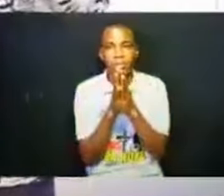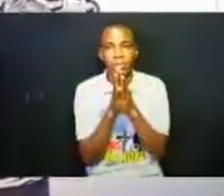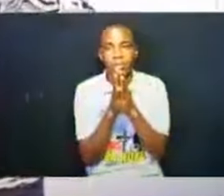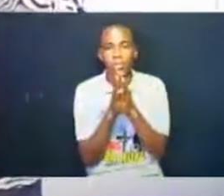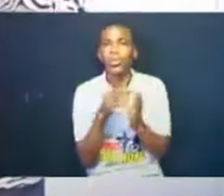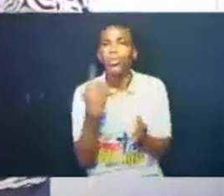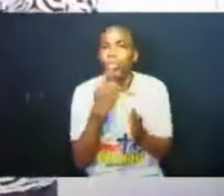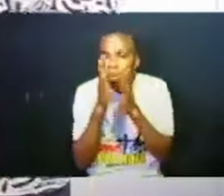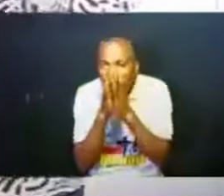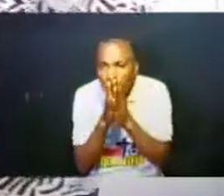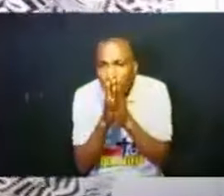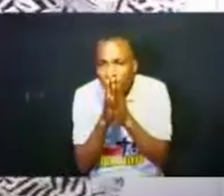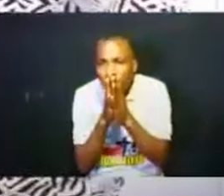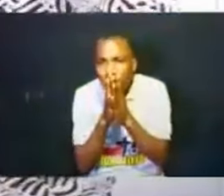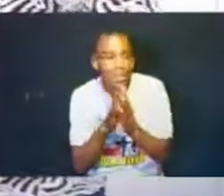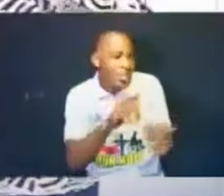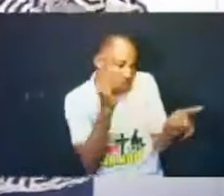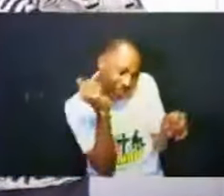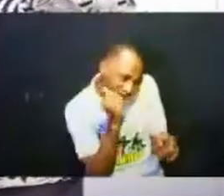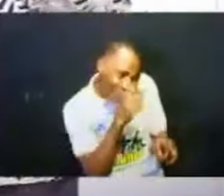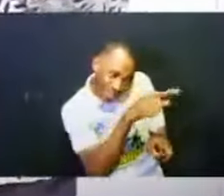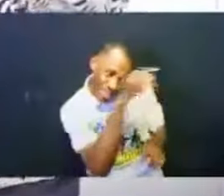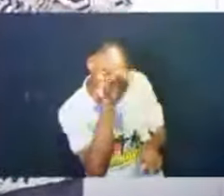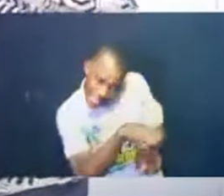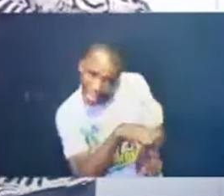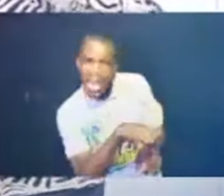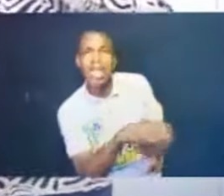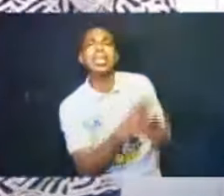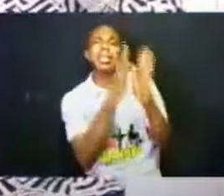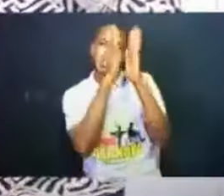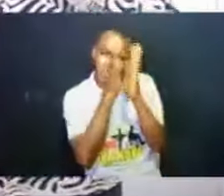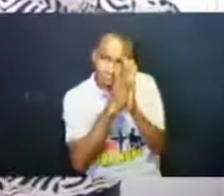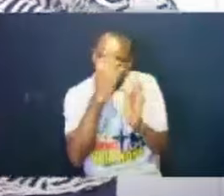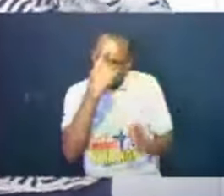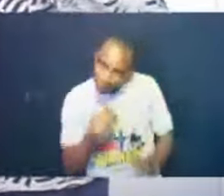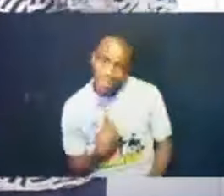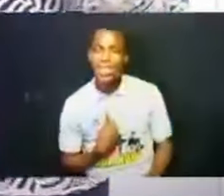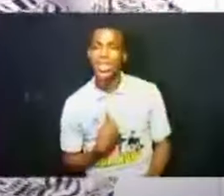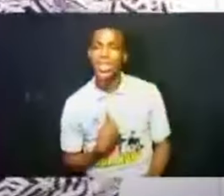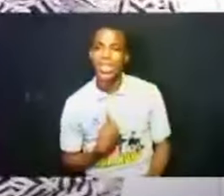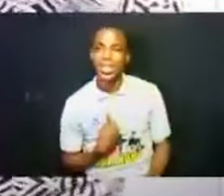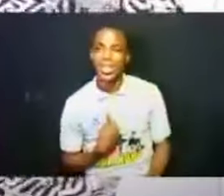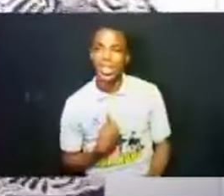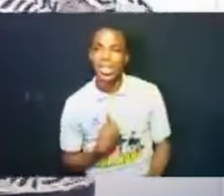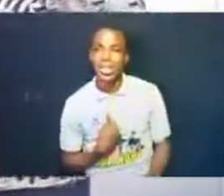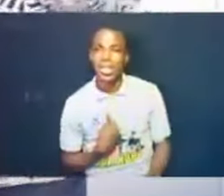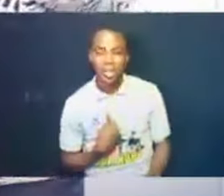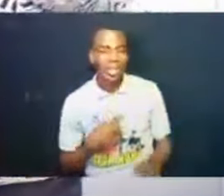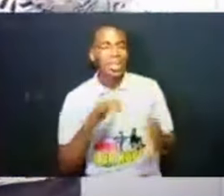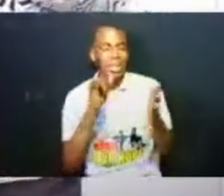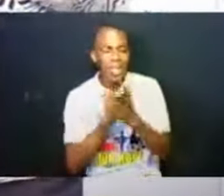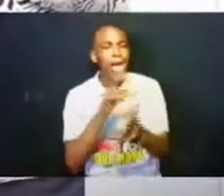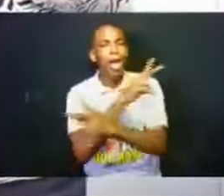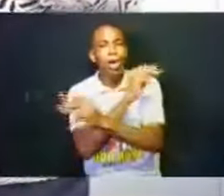prayed? Why? And I wish I'll be bumpire. This same sister. Ereya. Praying for me. And now, all bumpire. Nobody should disturb